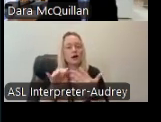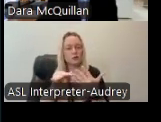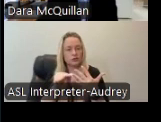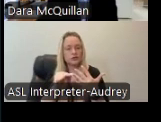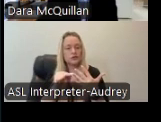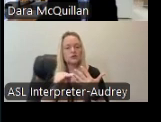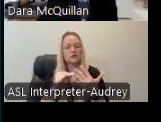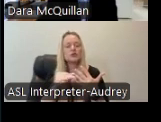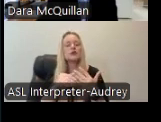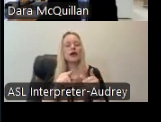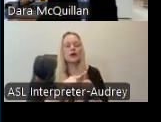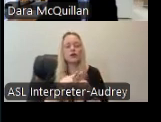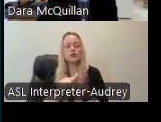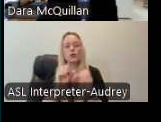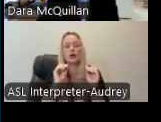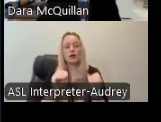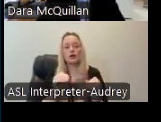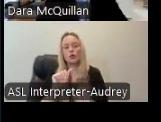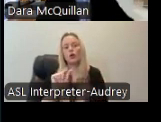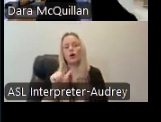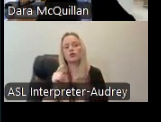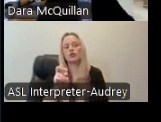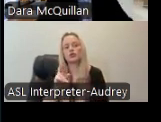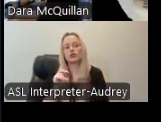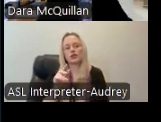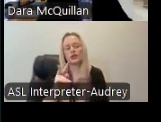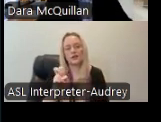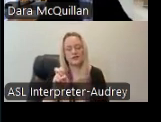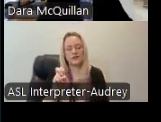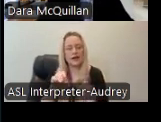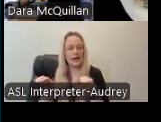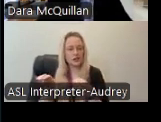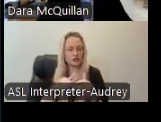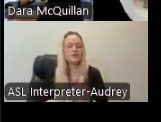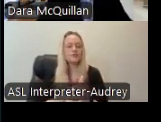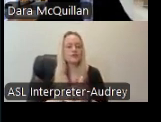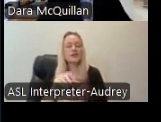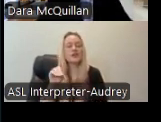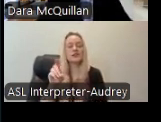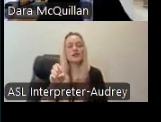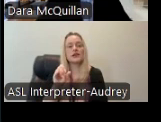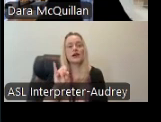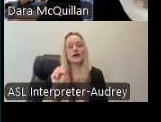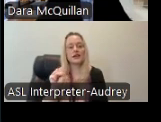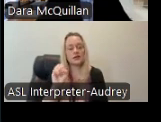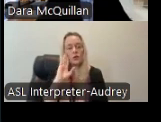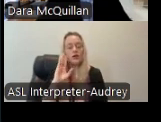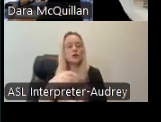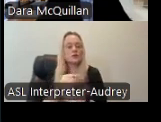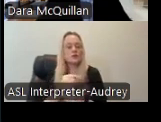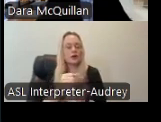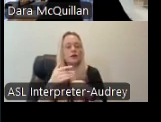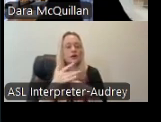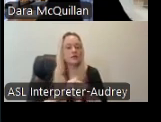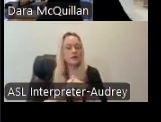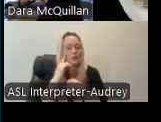a no alternative action. The DEIS will be made available for public comment